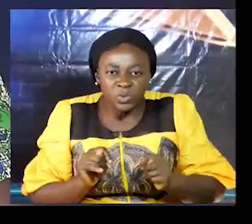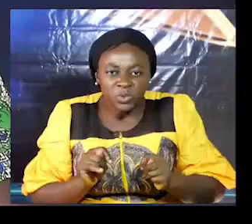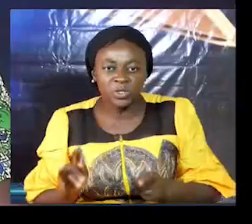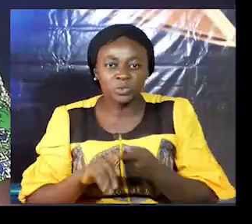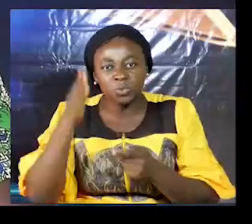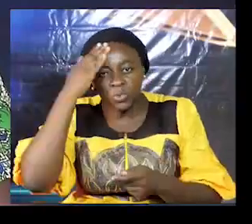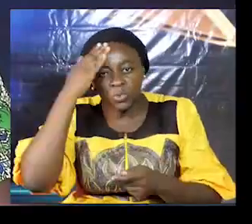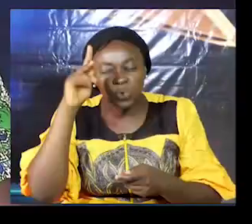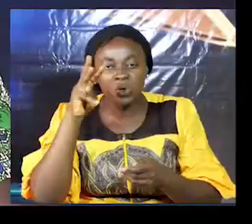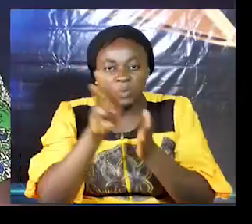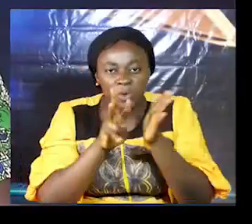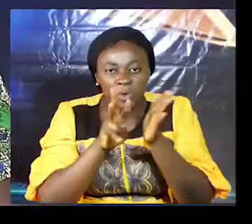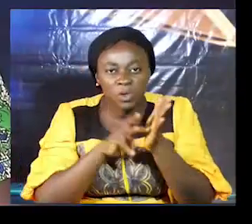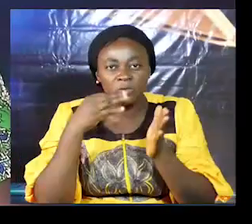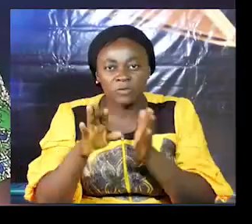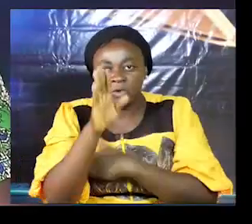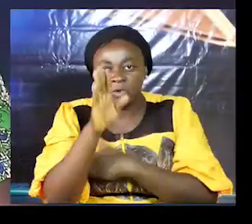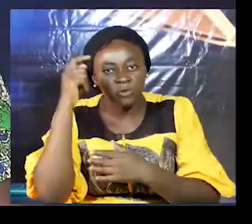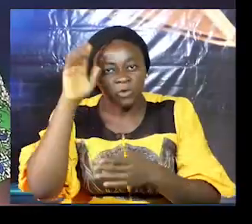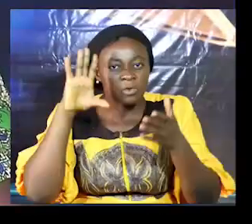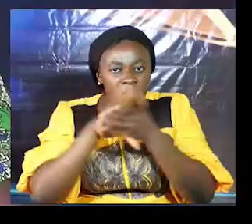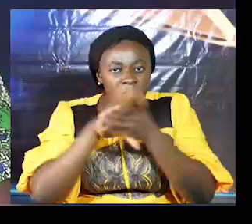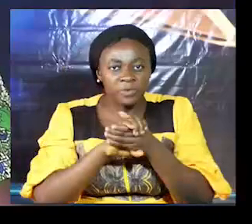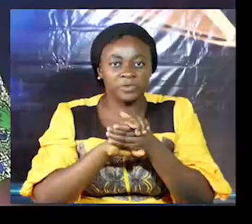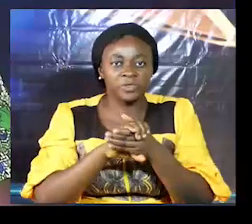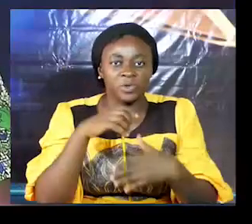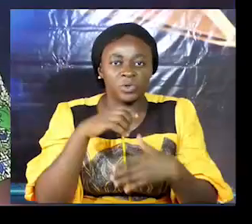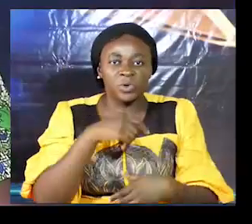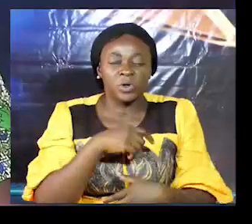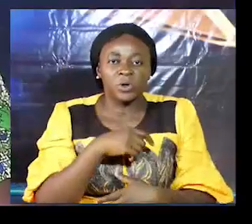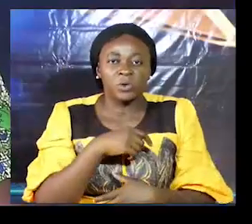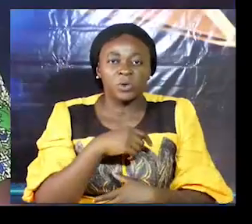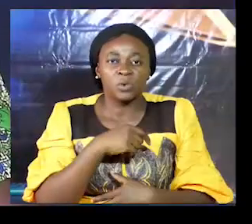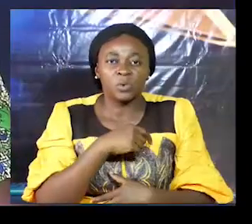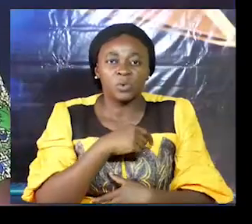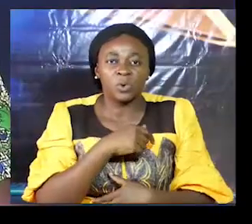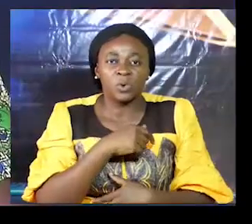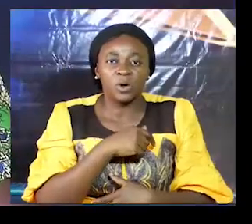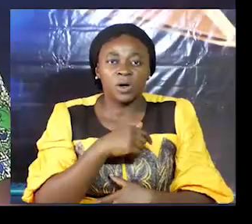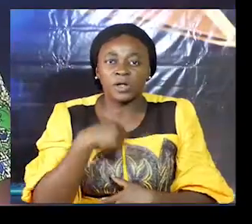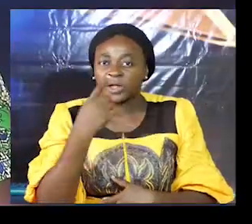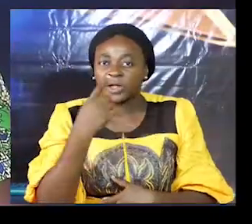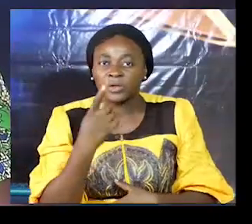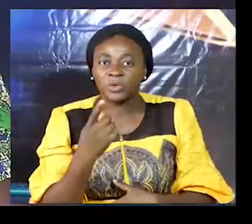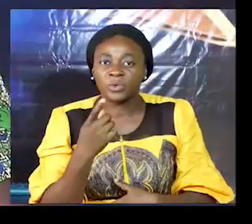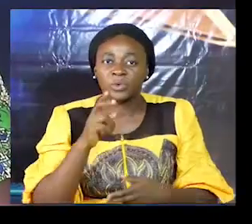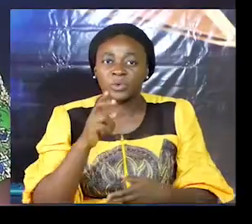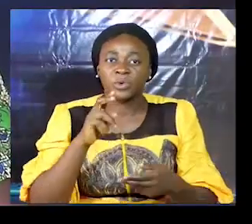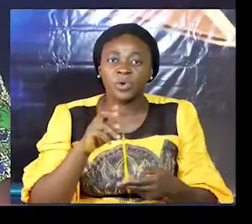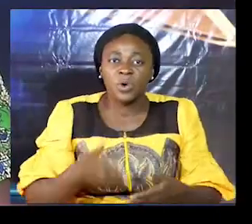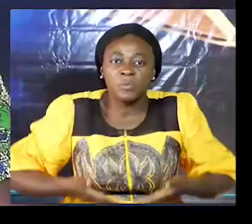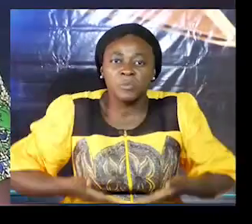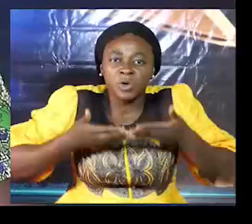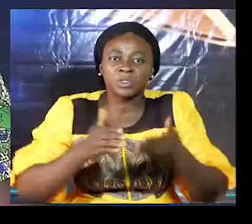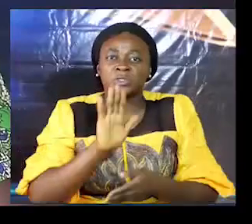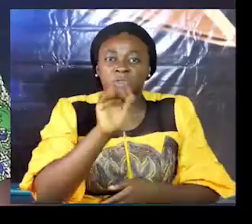said. I counsel you, brethren, that you present yourself to God a living sacrifice. Before